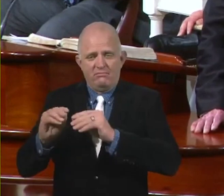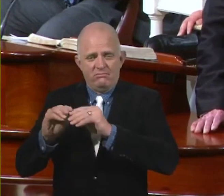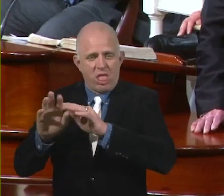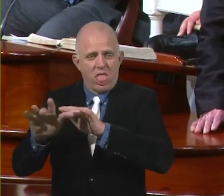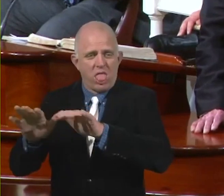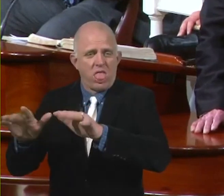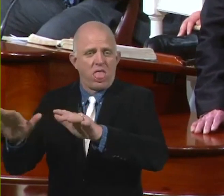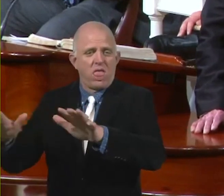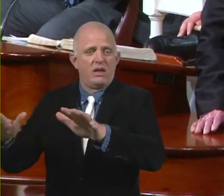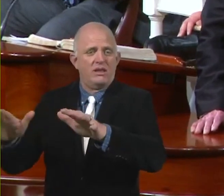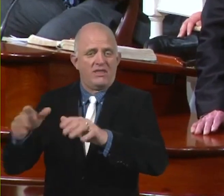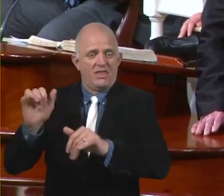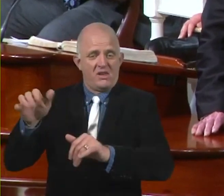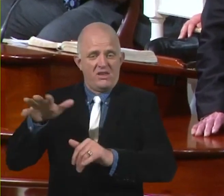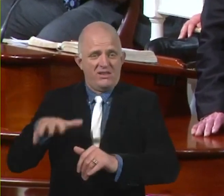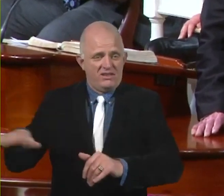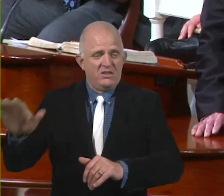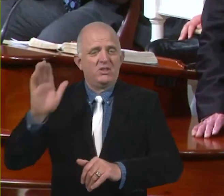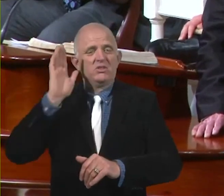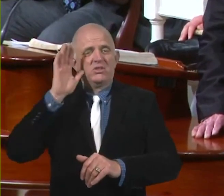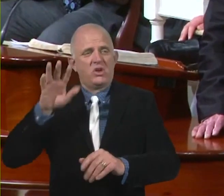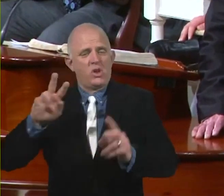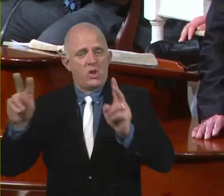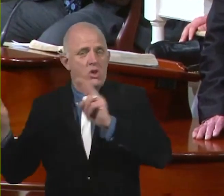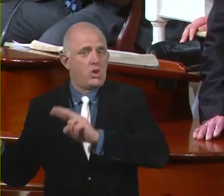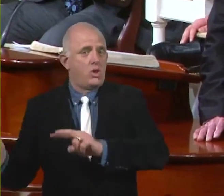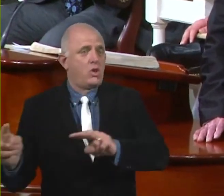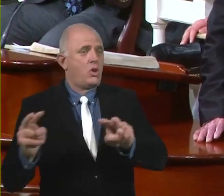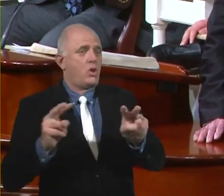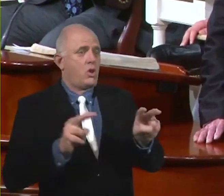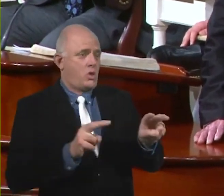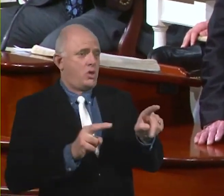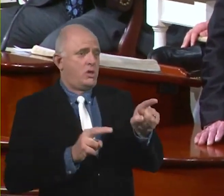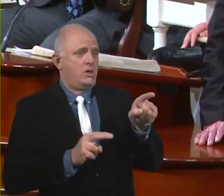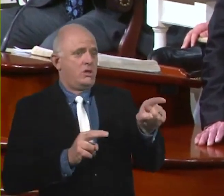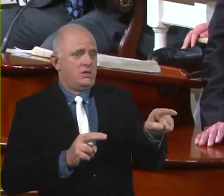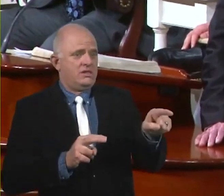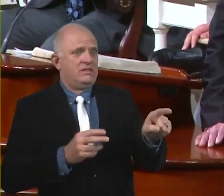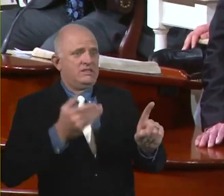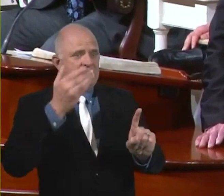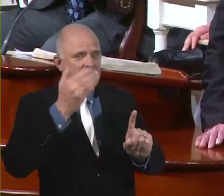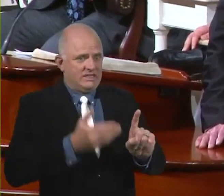if they will look toward this building,